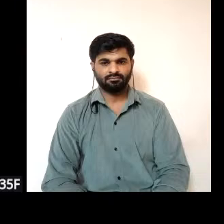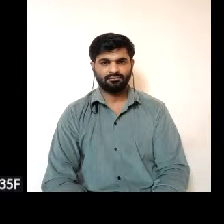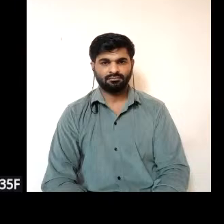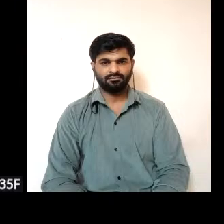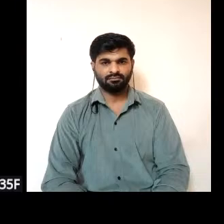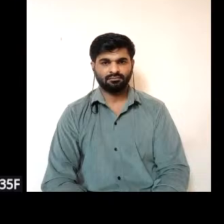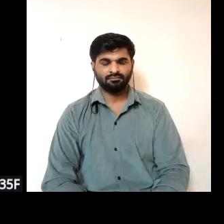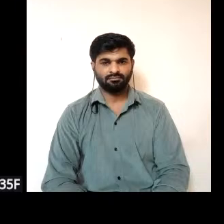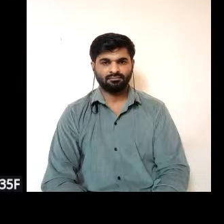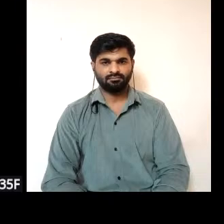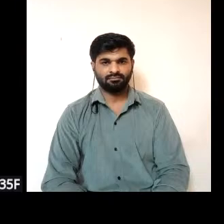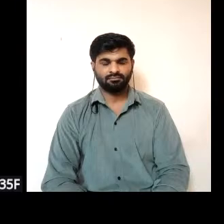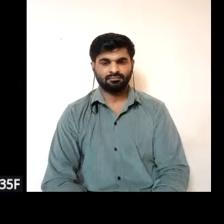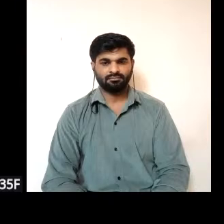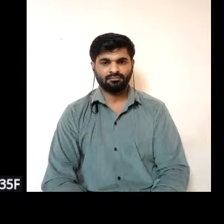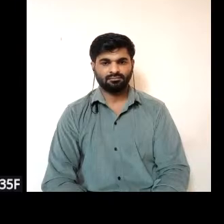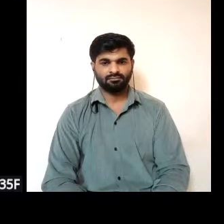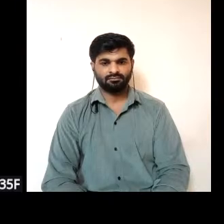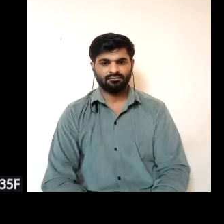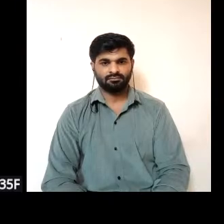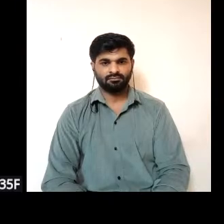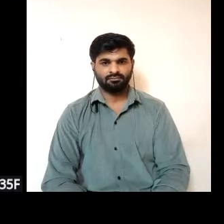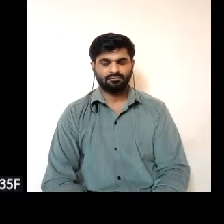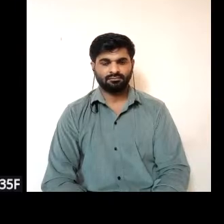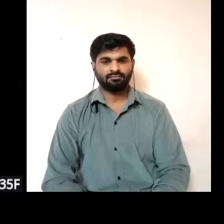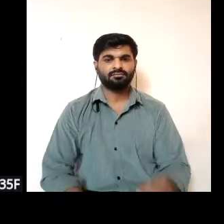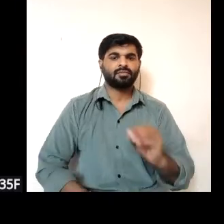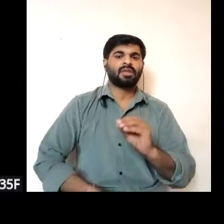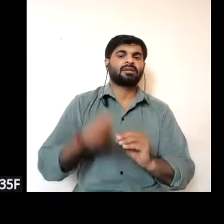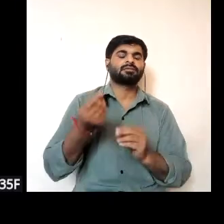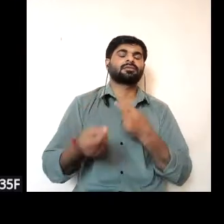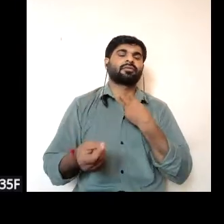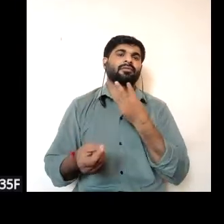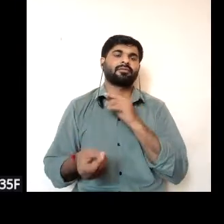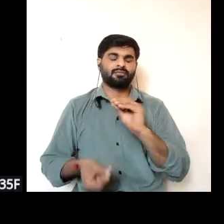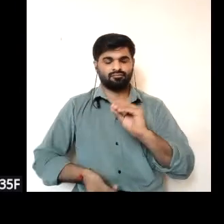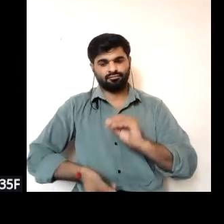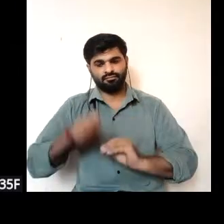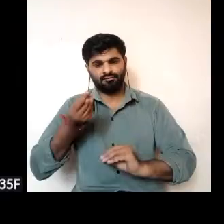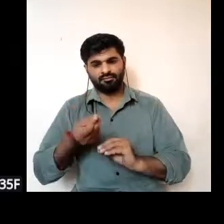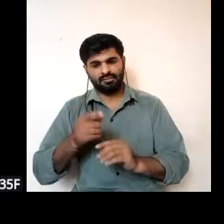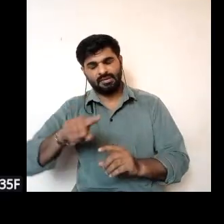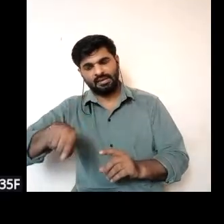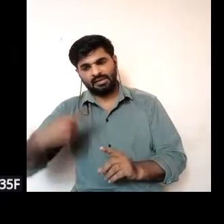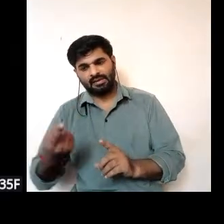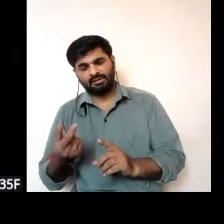to increase volume at your end. Others can hear.